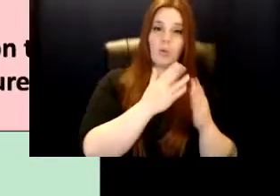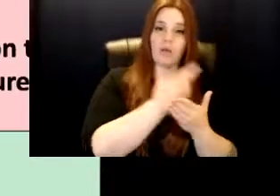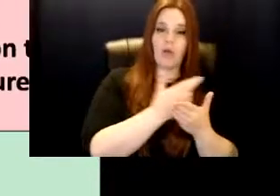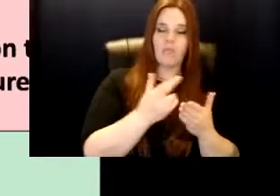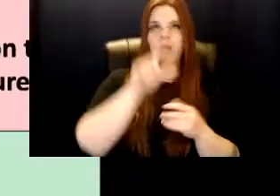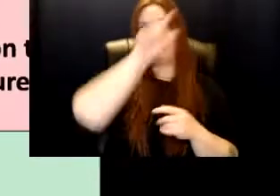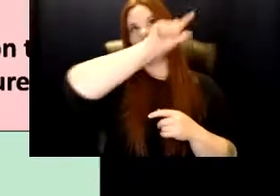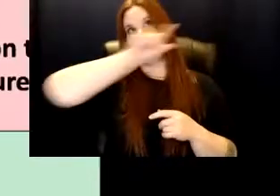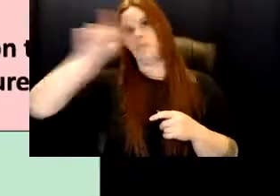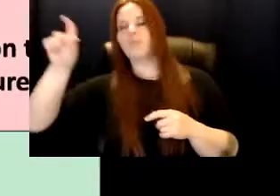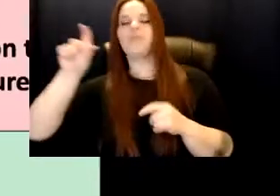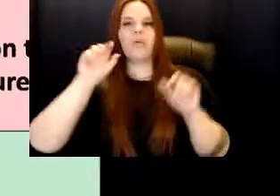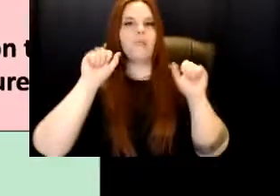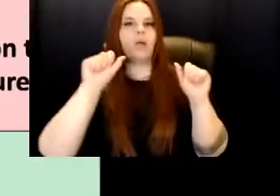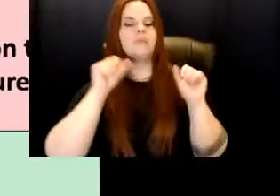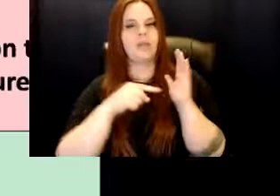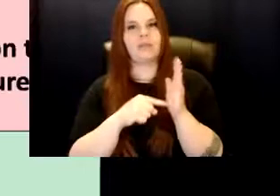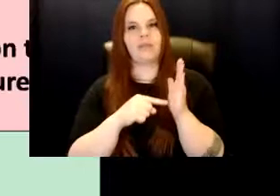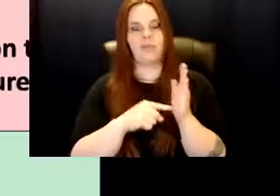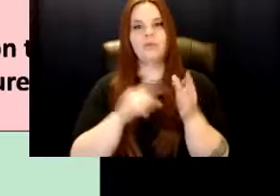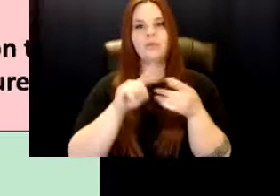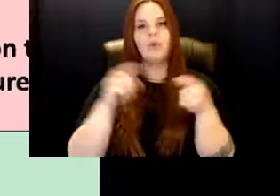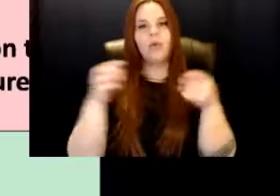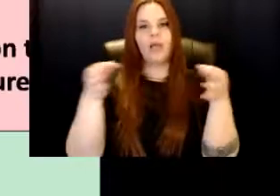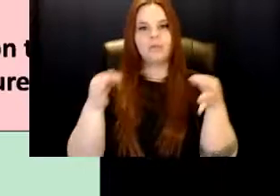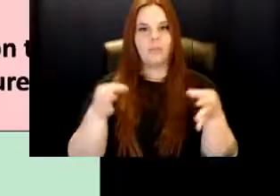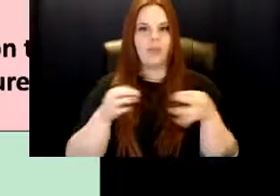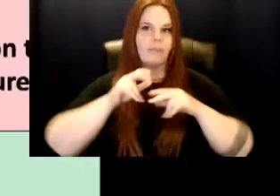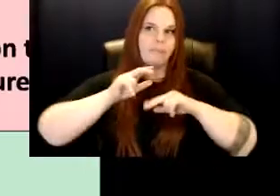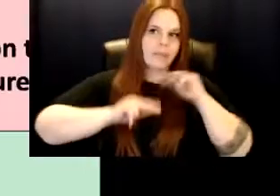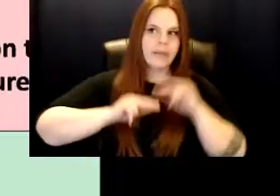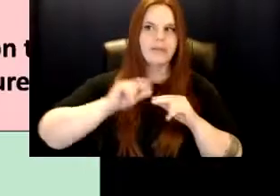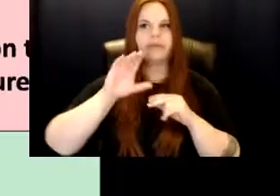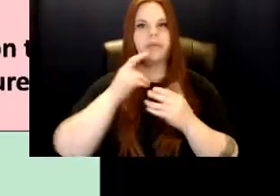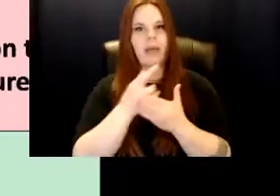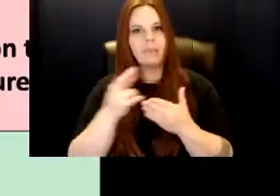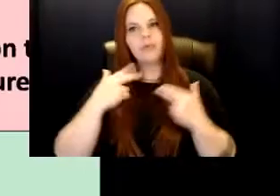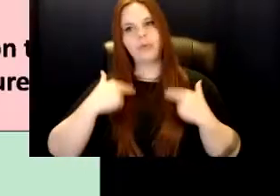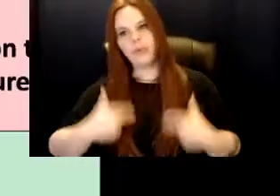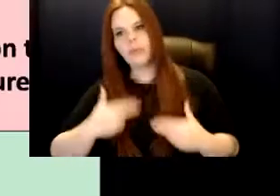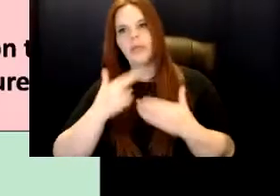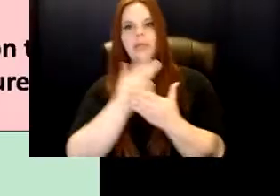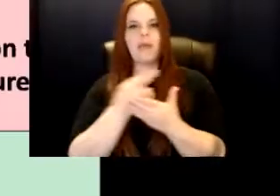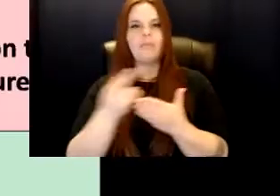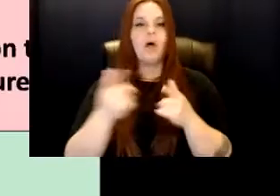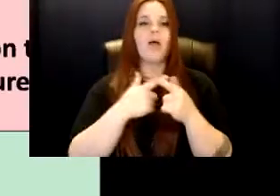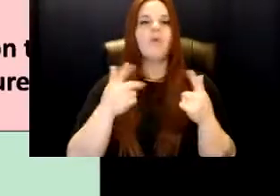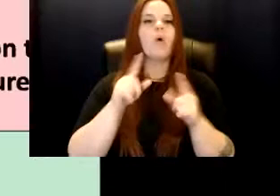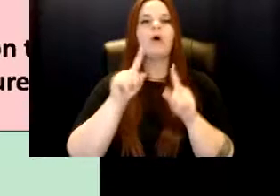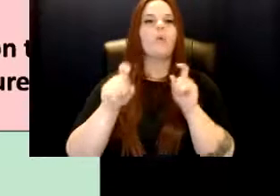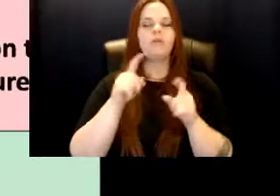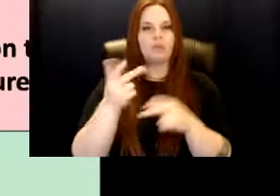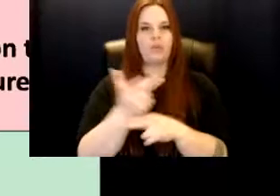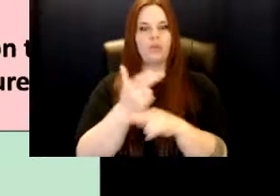top, we looked at possible examples to explain, let's say, built capital or human. And then what questions would we use to measure